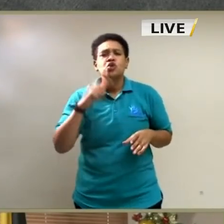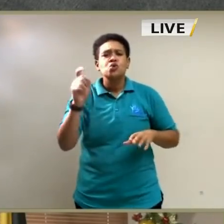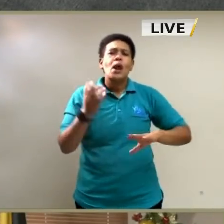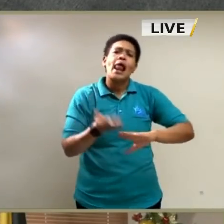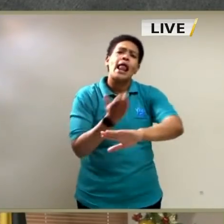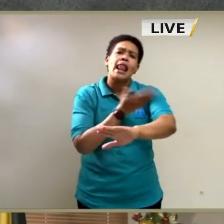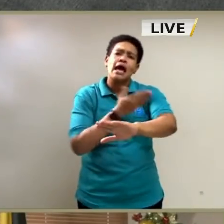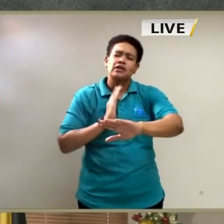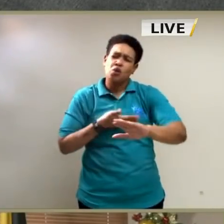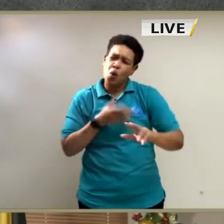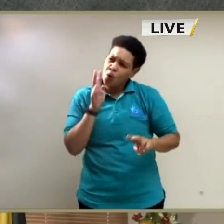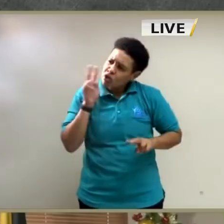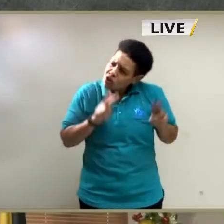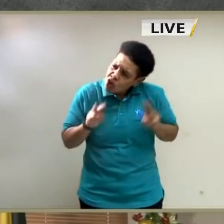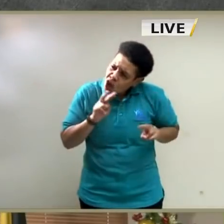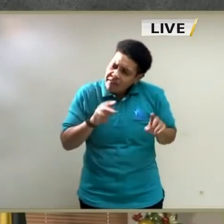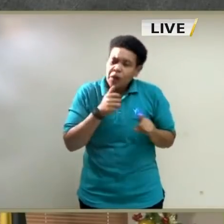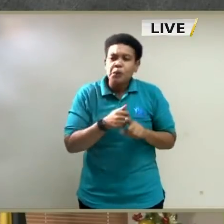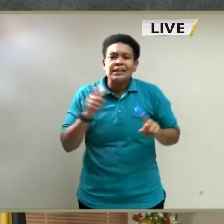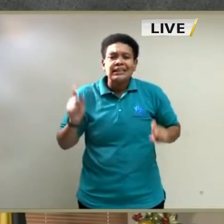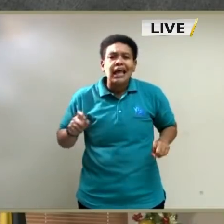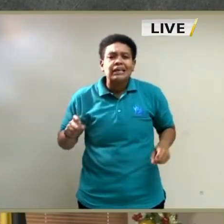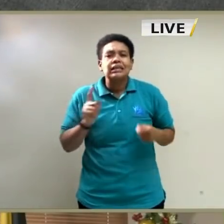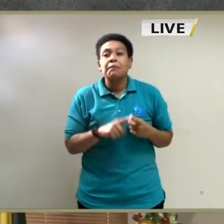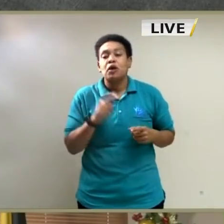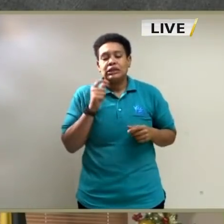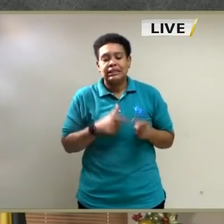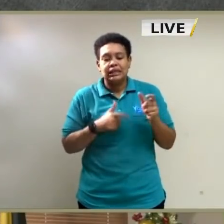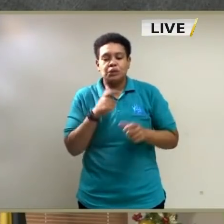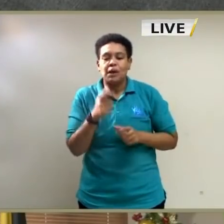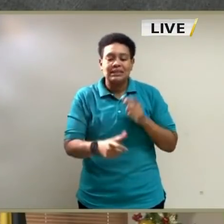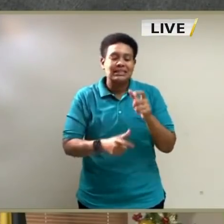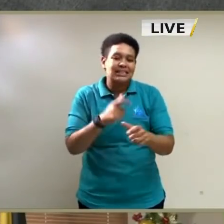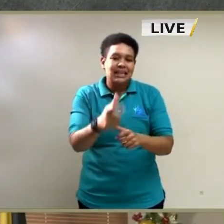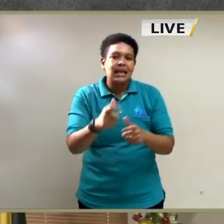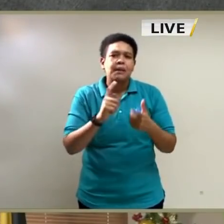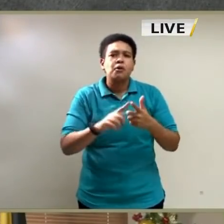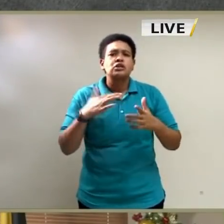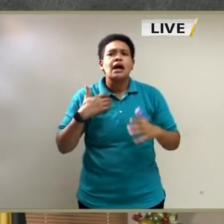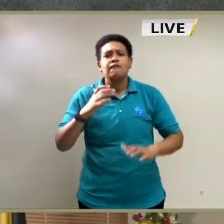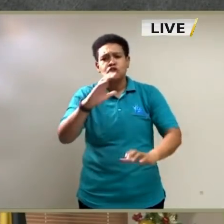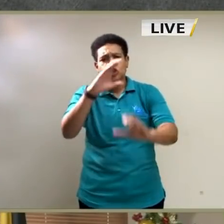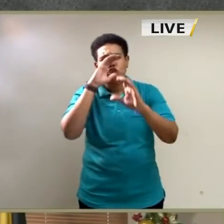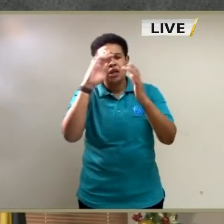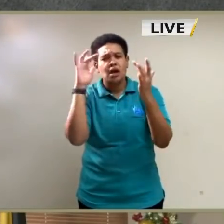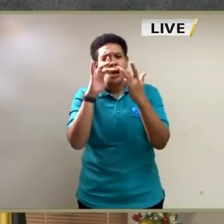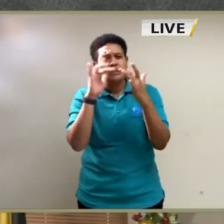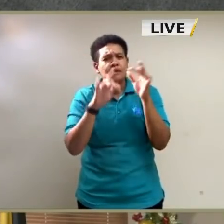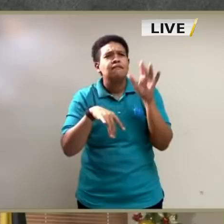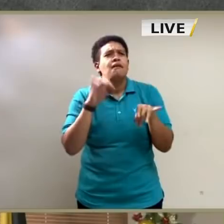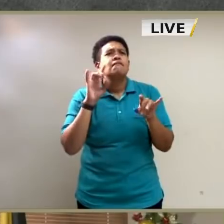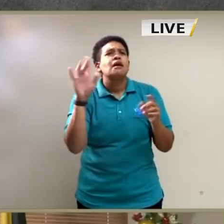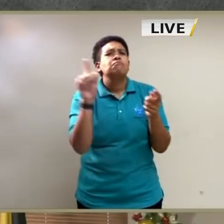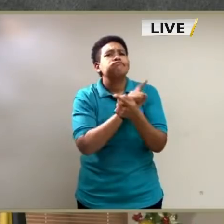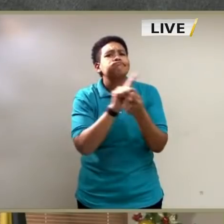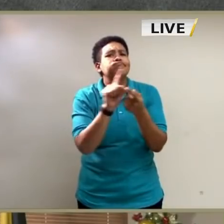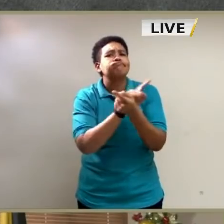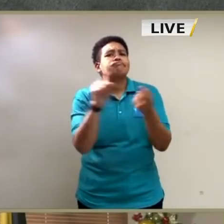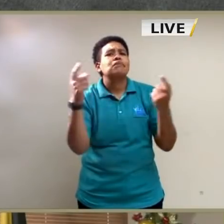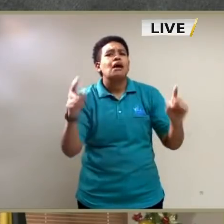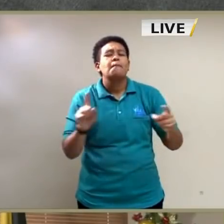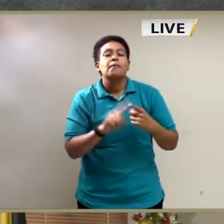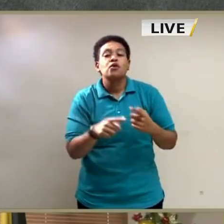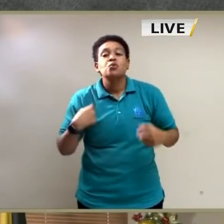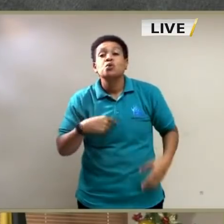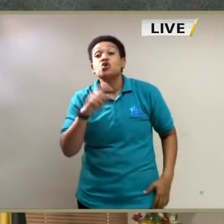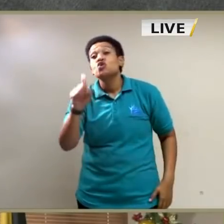our surveillance with testing and sequencing and have stricter contact tracing, and we are